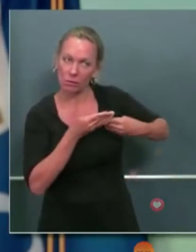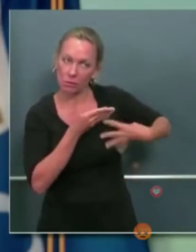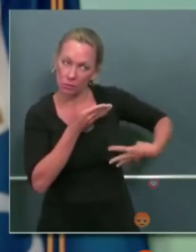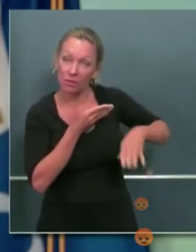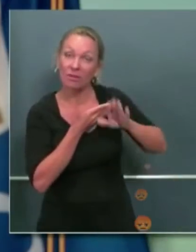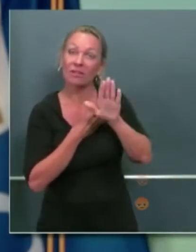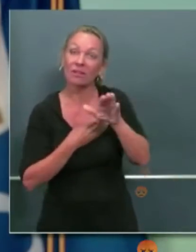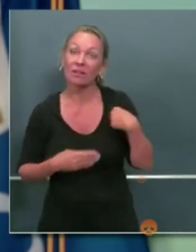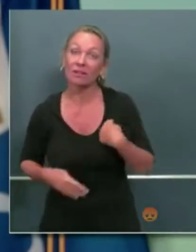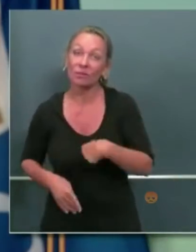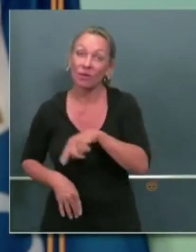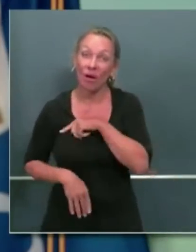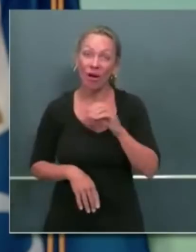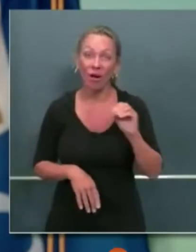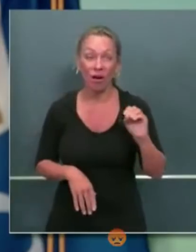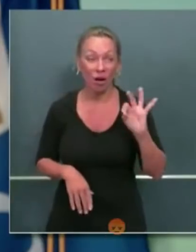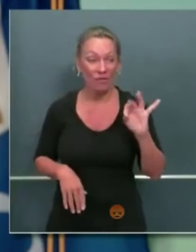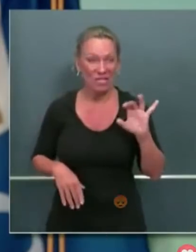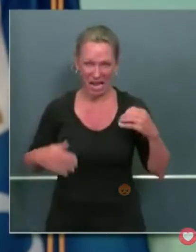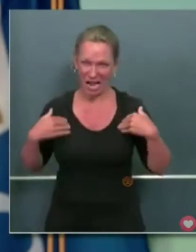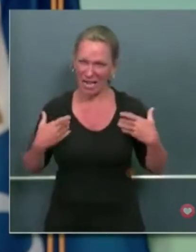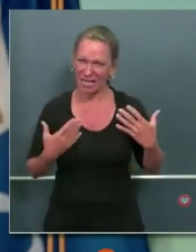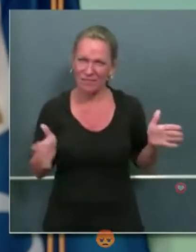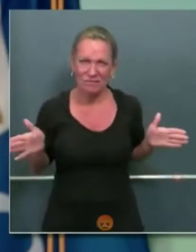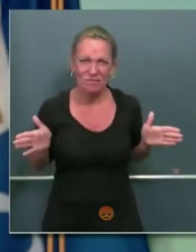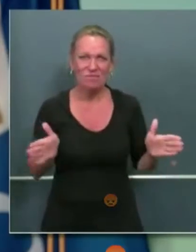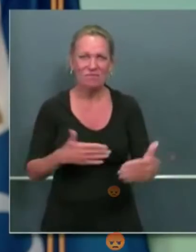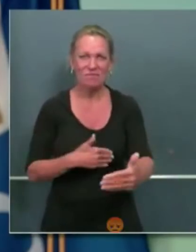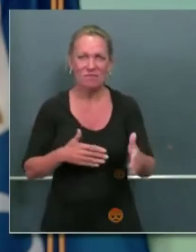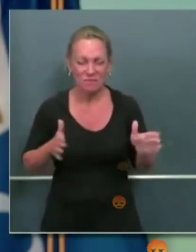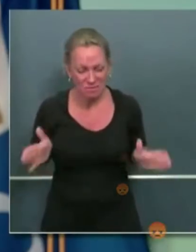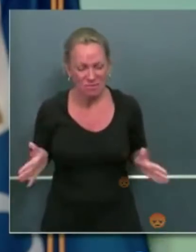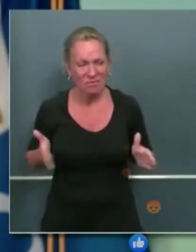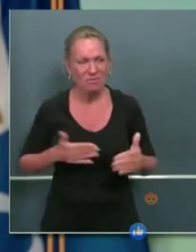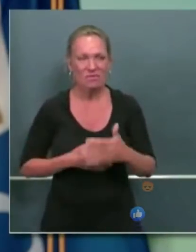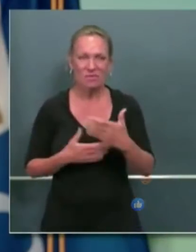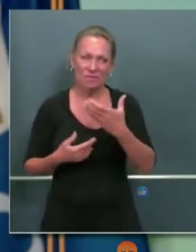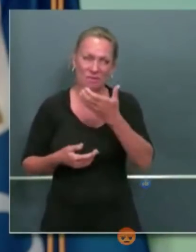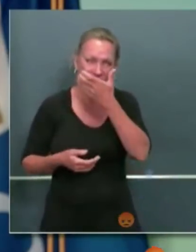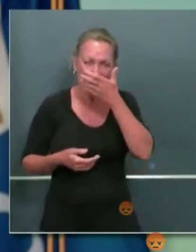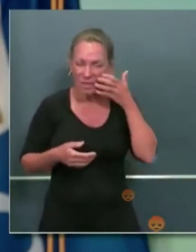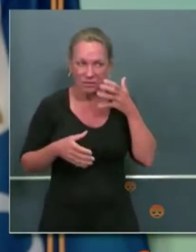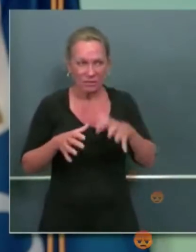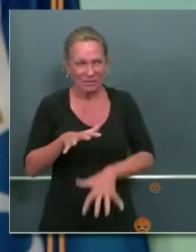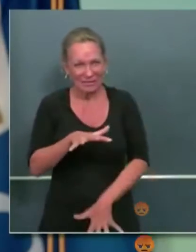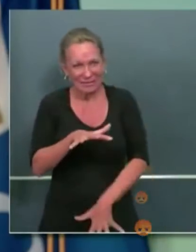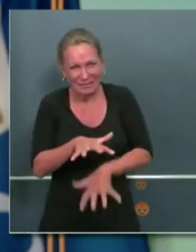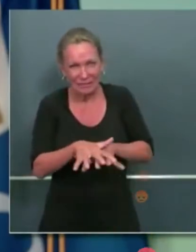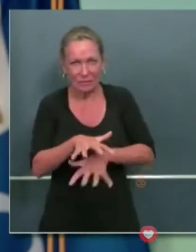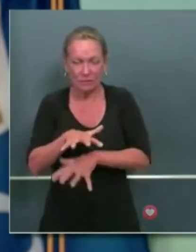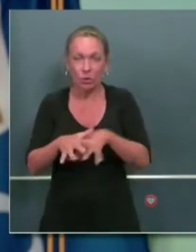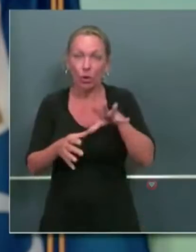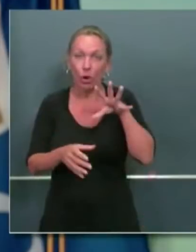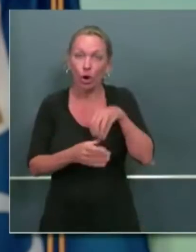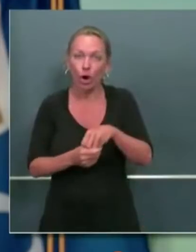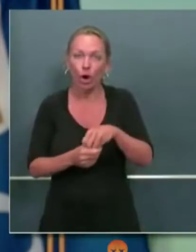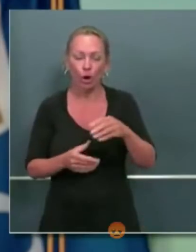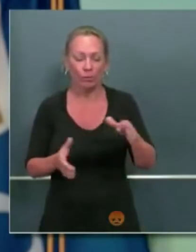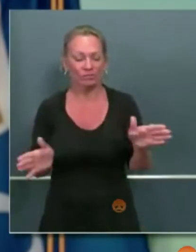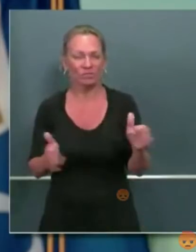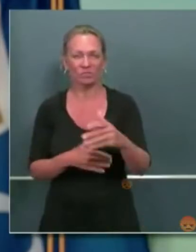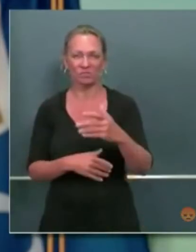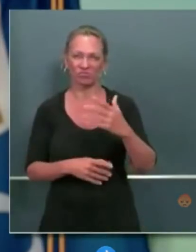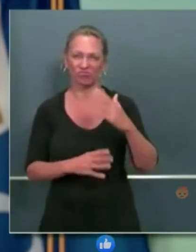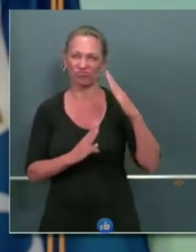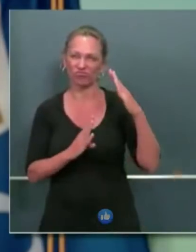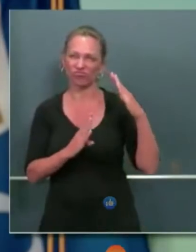millions of Ông nhắc masks, tới là hiện nay N95 California có masks, khoảng not chừng just 250 procedure triệu cái khẩu masks trang đang dự and trữ và surgical sẵn sàng để mà masks. I just want folks